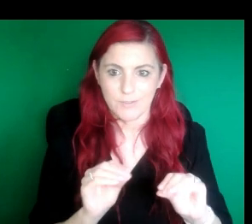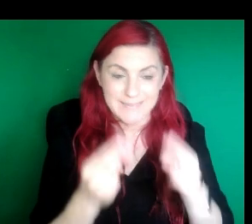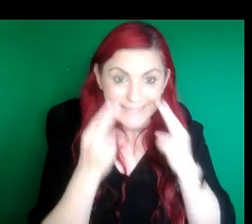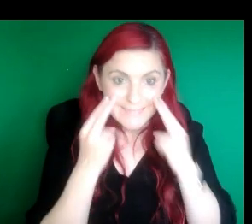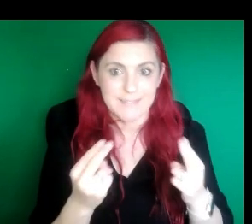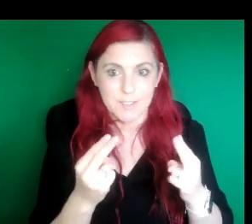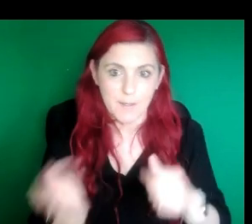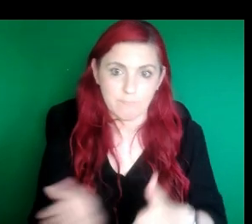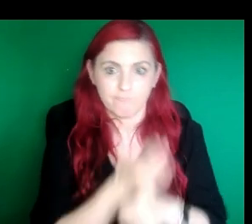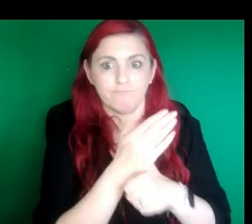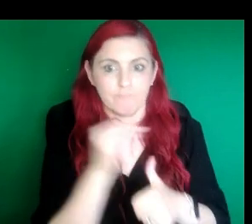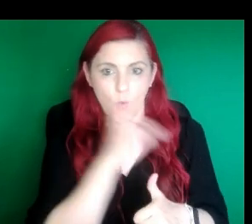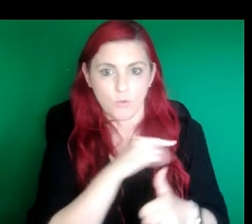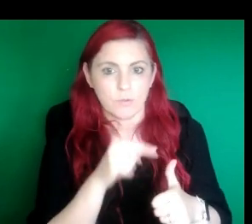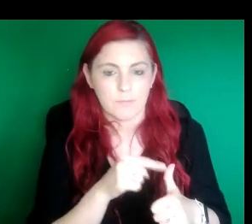rights?